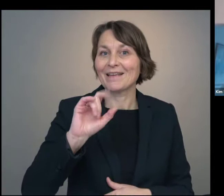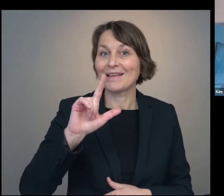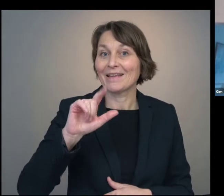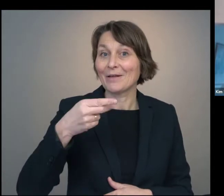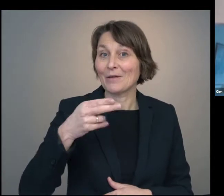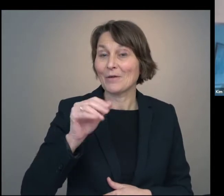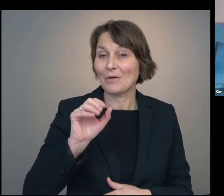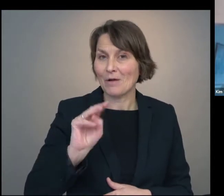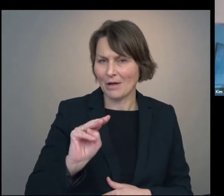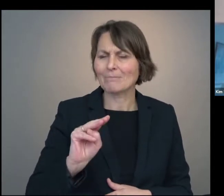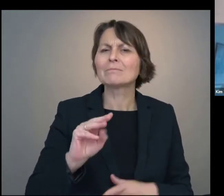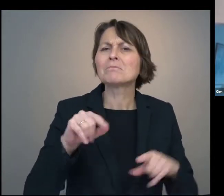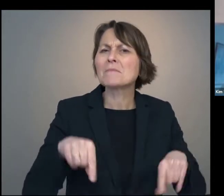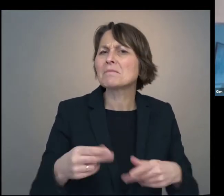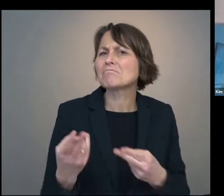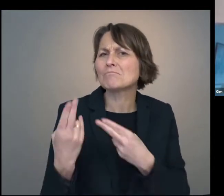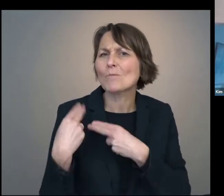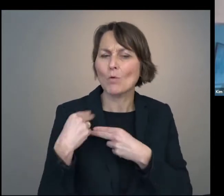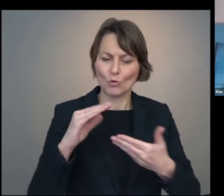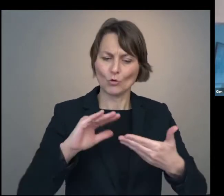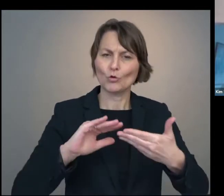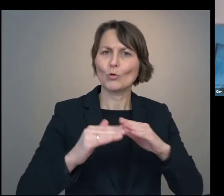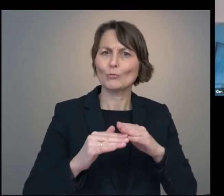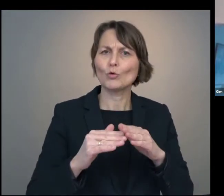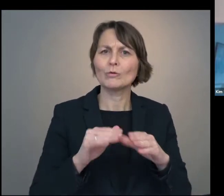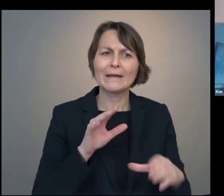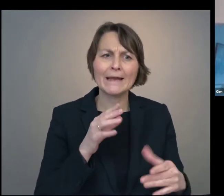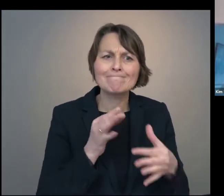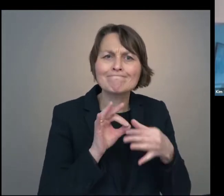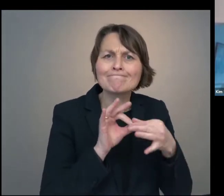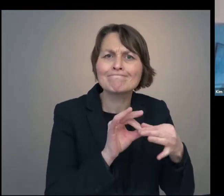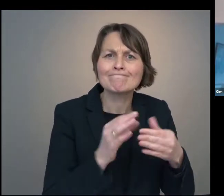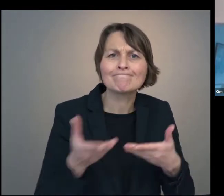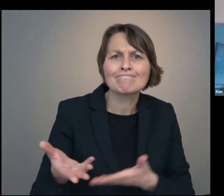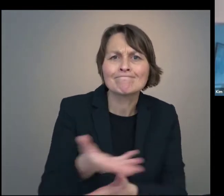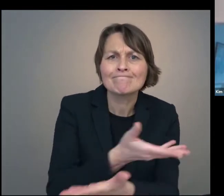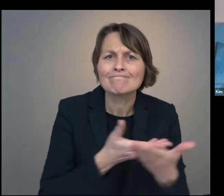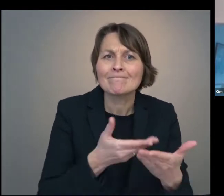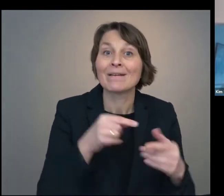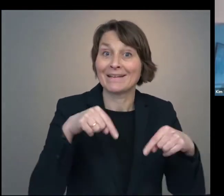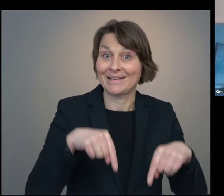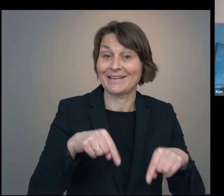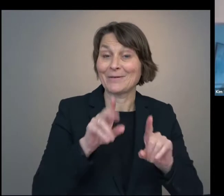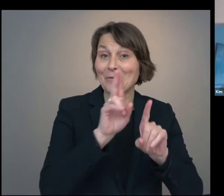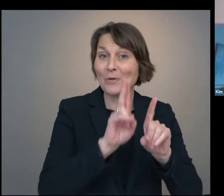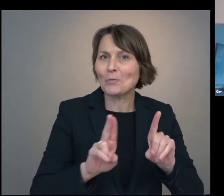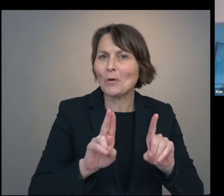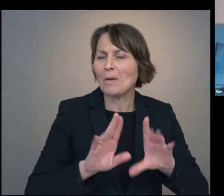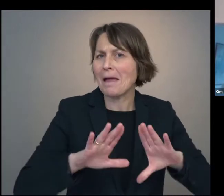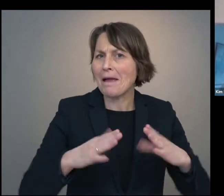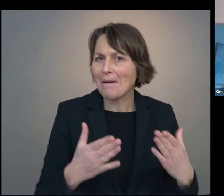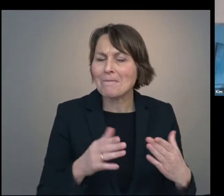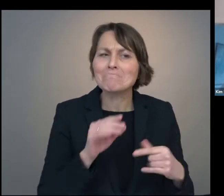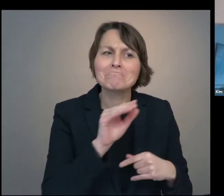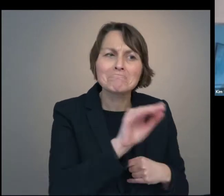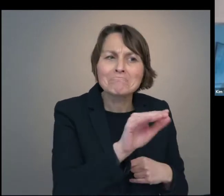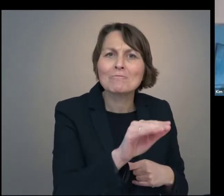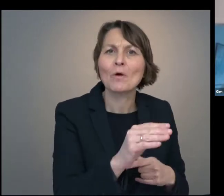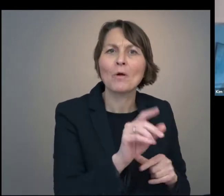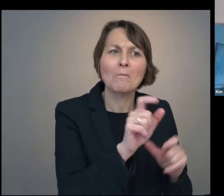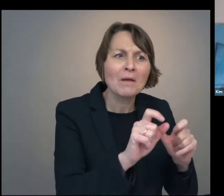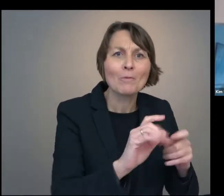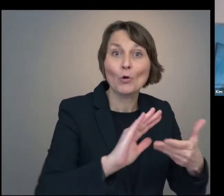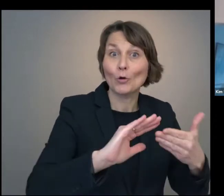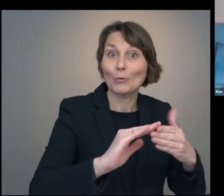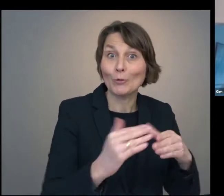I'm Community Engagement Officer at Umbraco. Basically, my role is to help community members and active